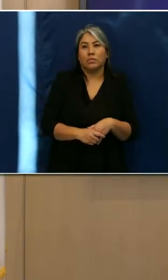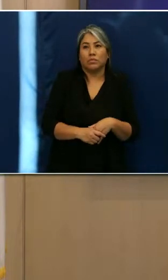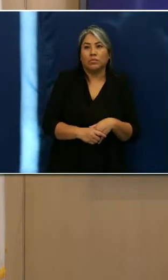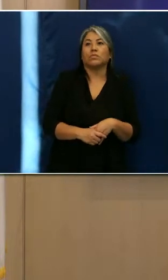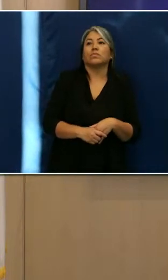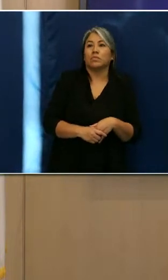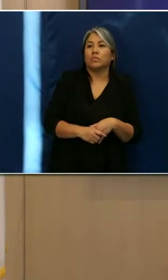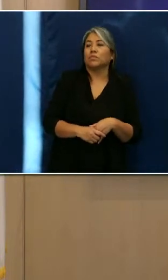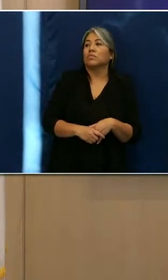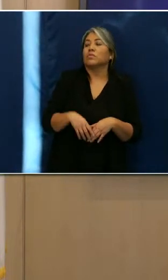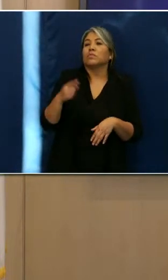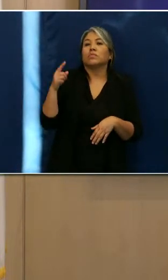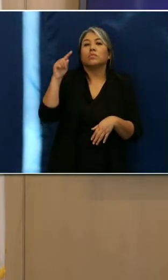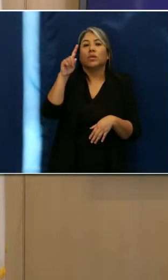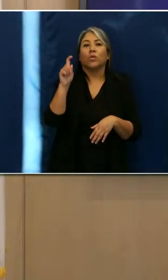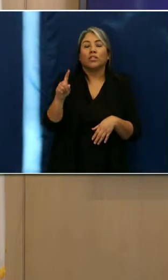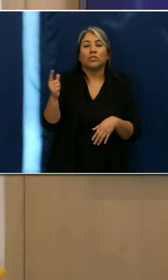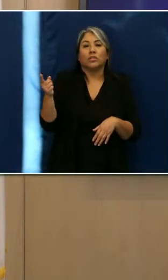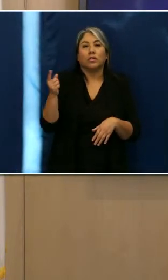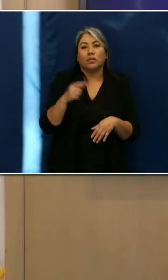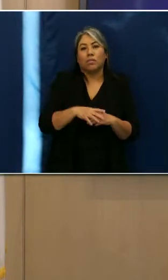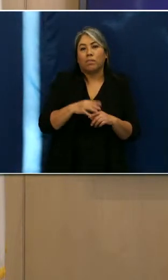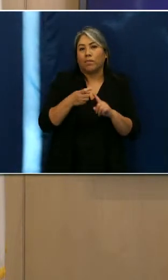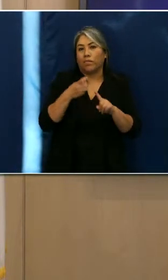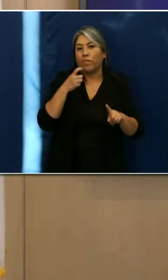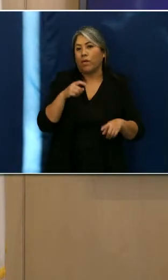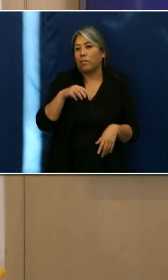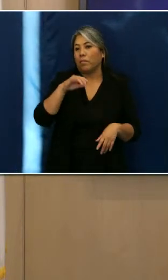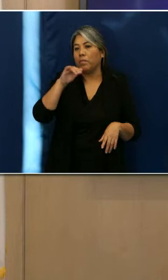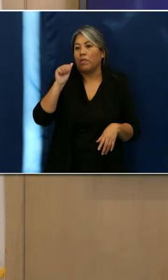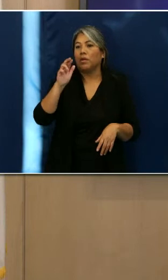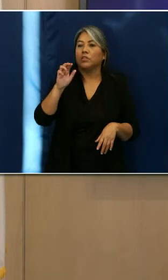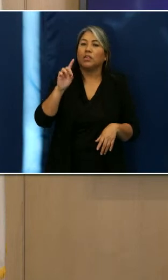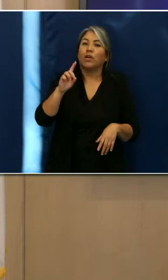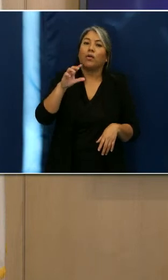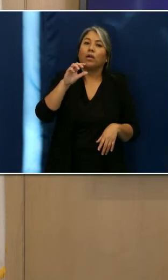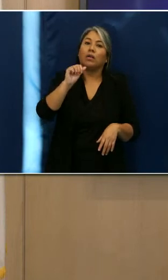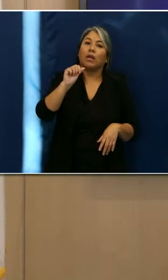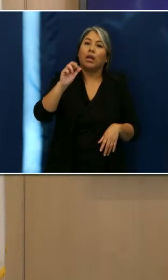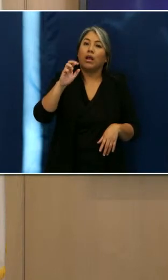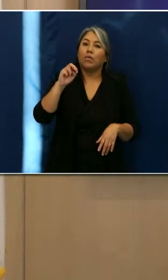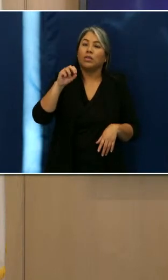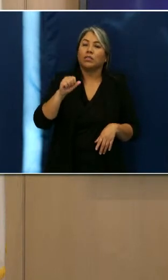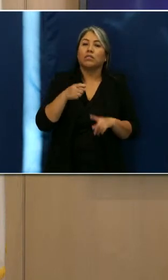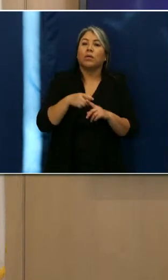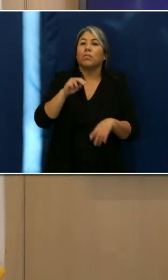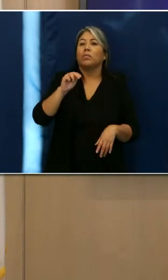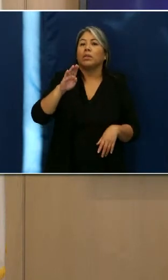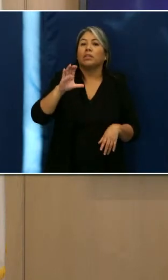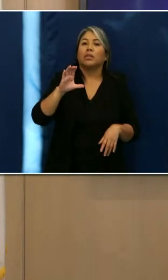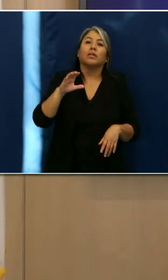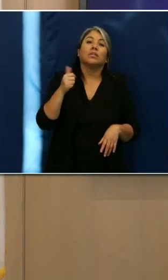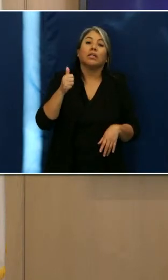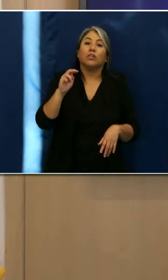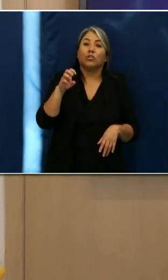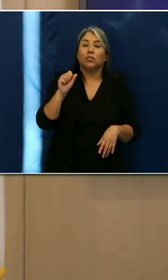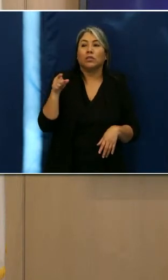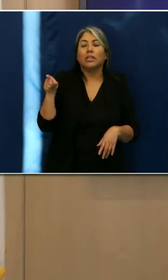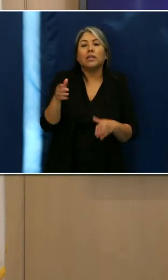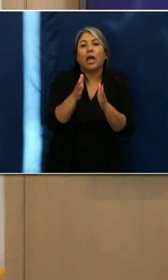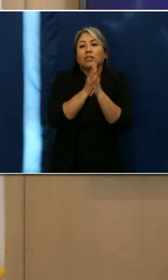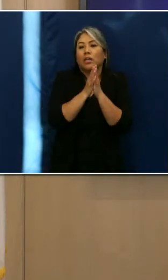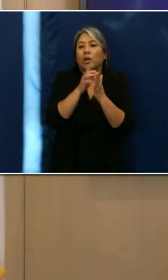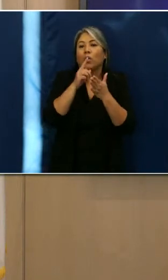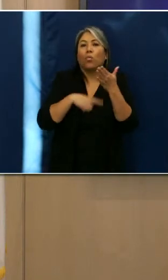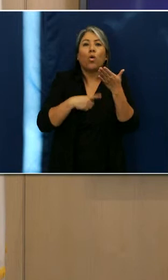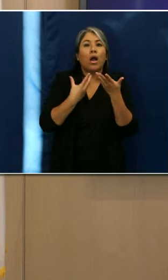Okay, and this question is from Jared Ahrens from ABC 10 News. He's asking, what